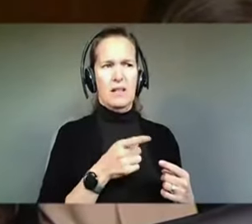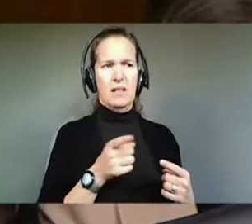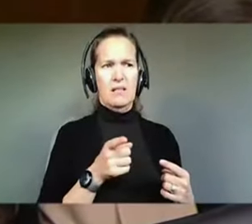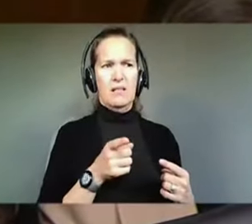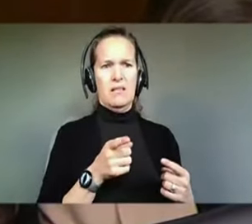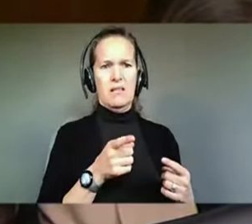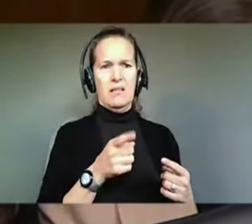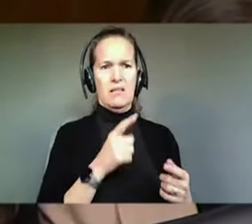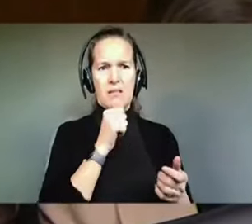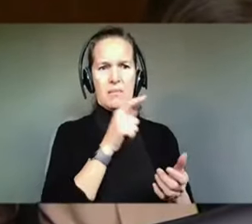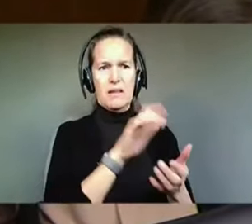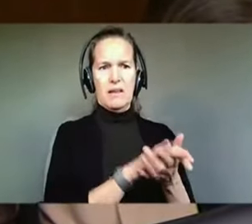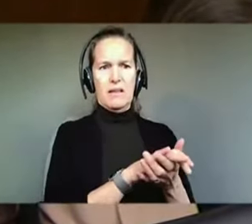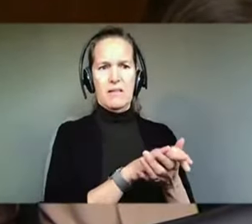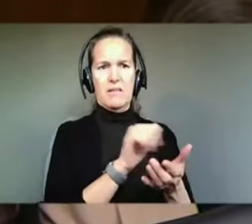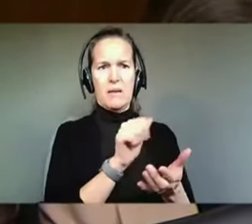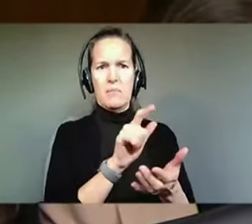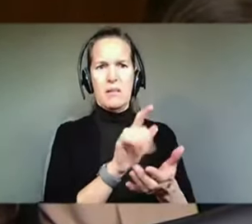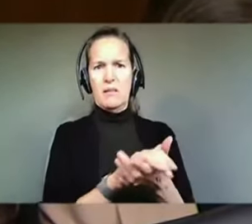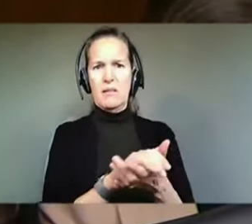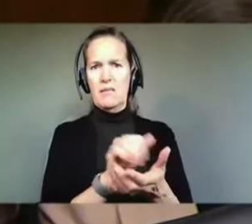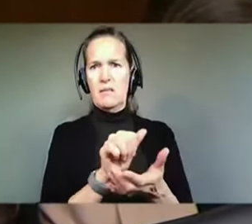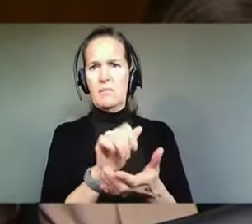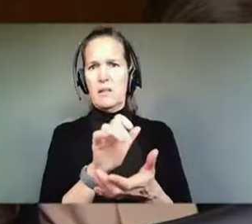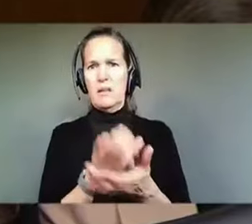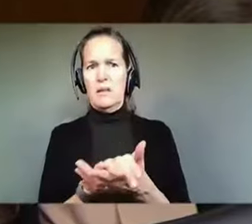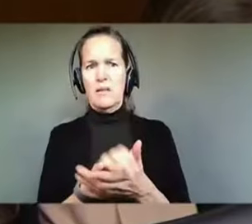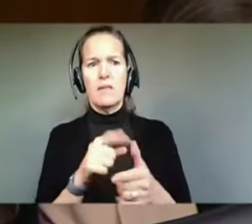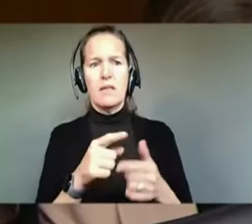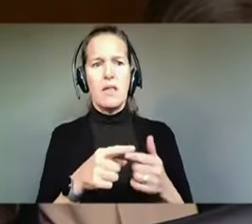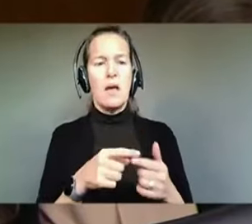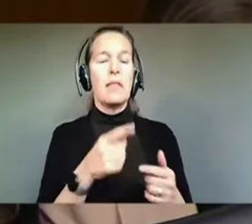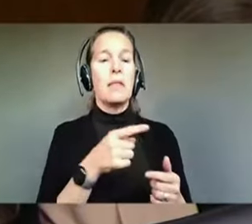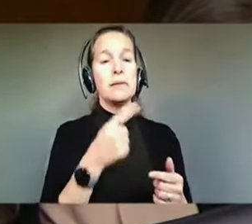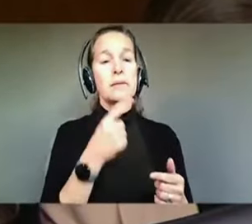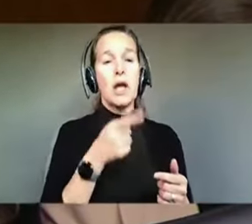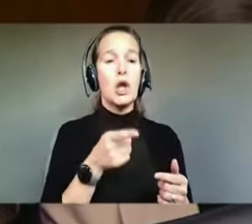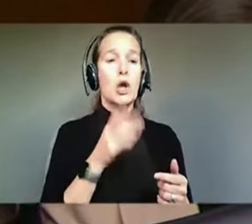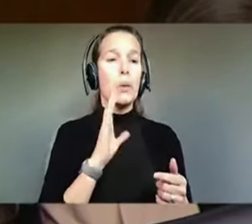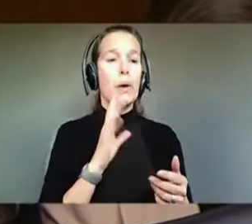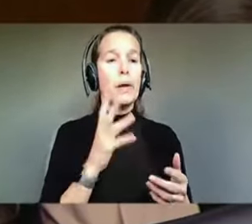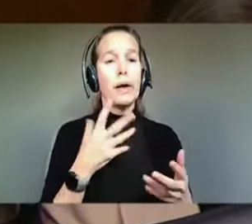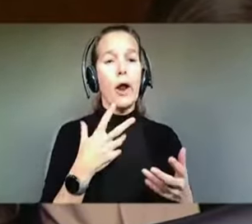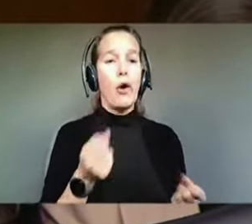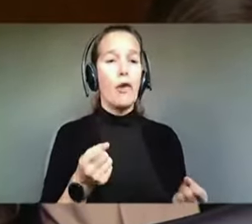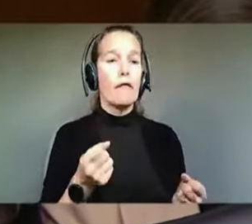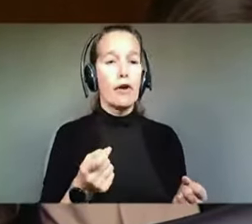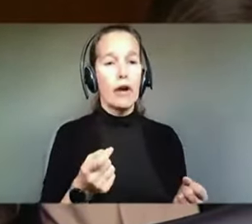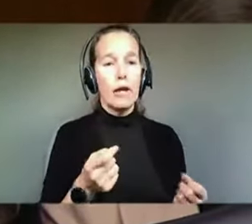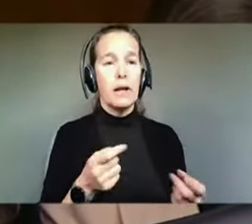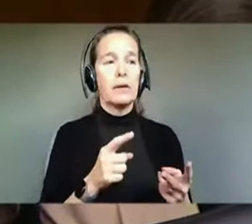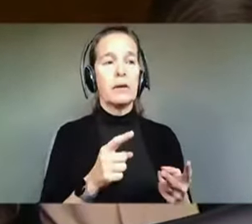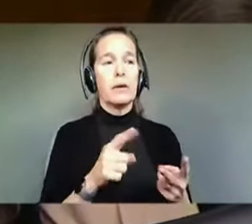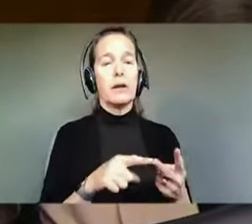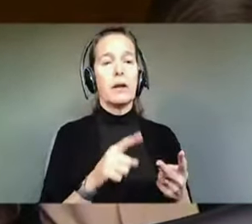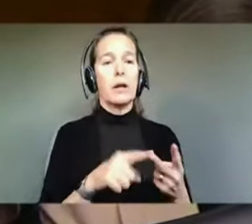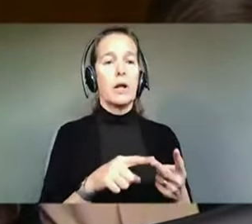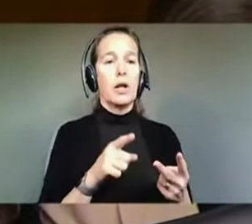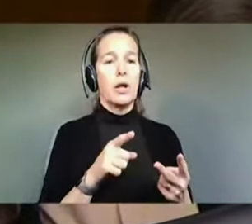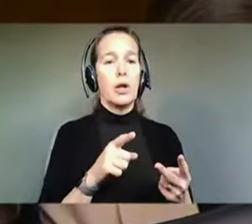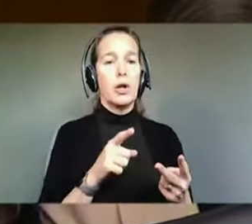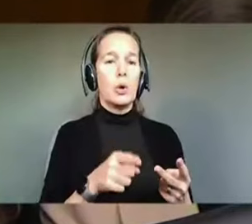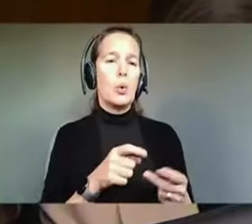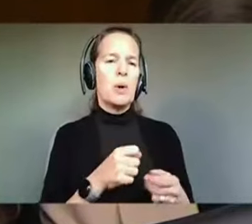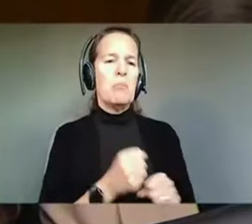not real. You'll get over it. You are making it more than it